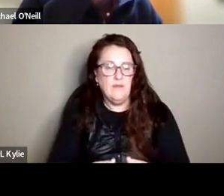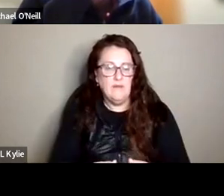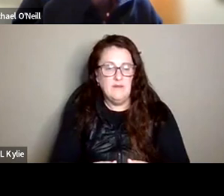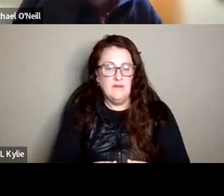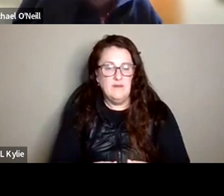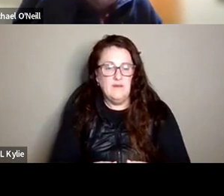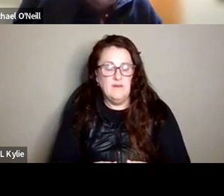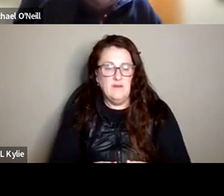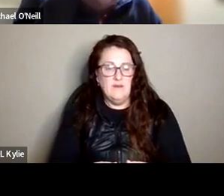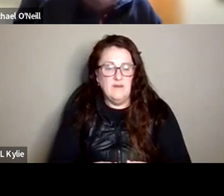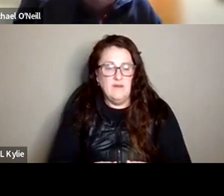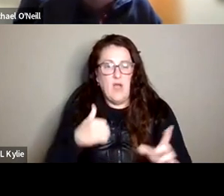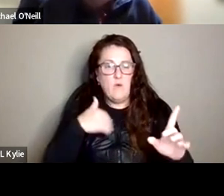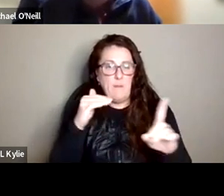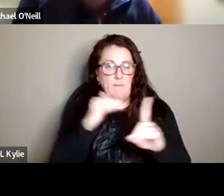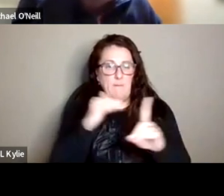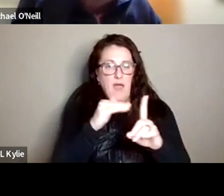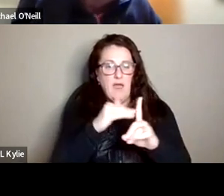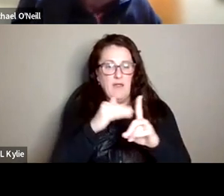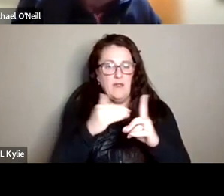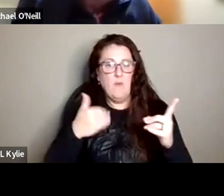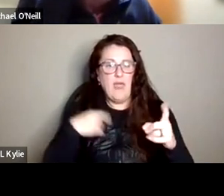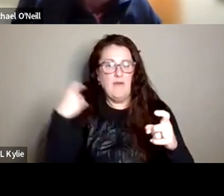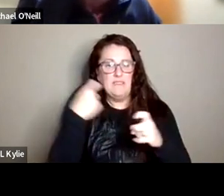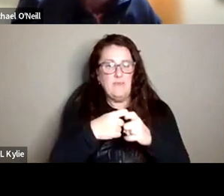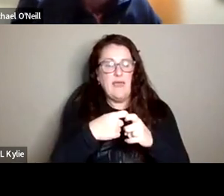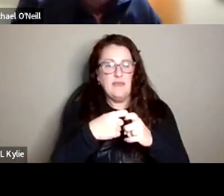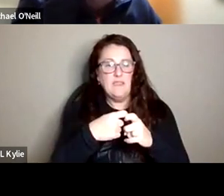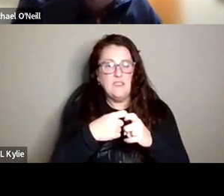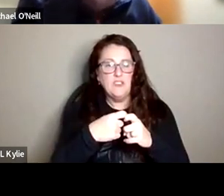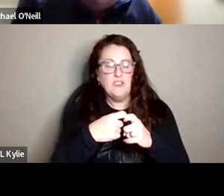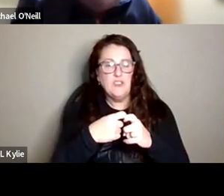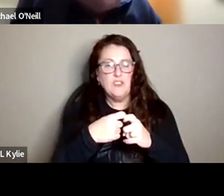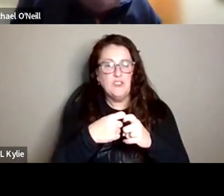this opportunity to remind all of you that we have a Spanish speaker session